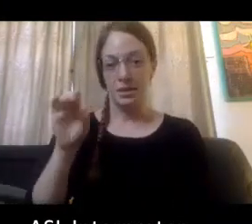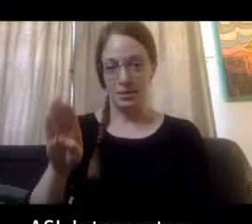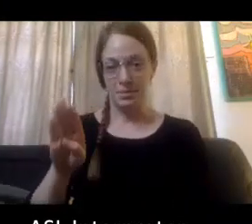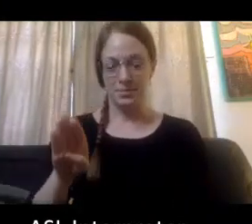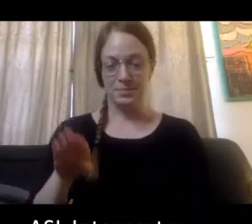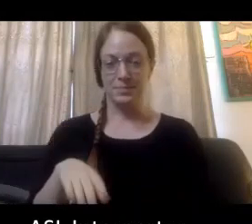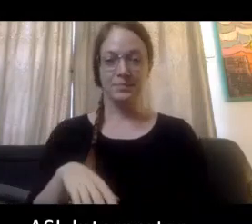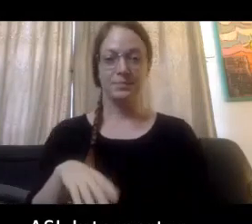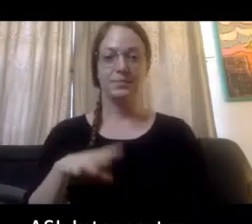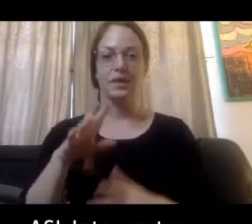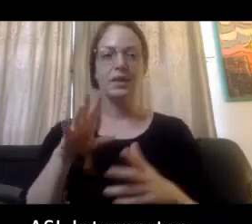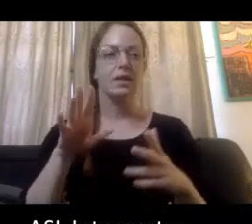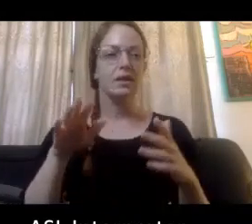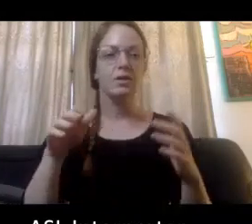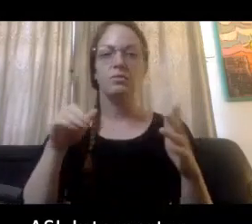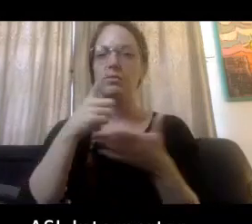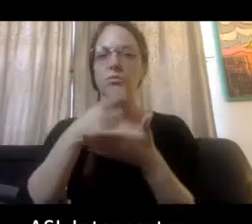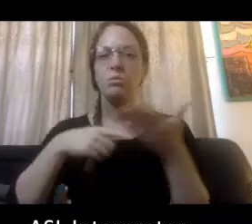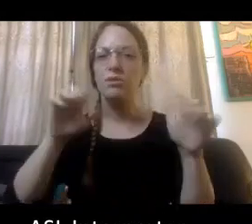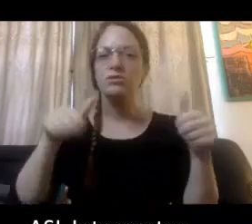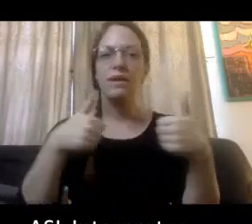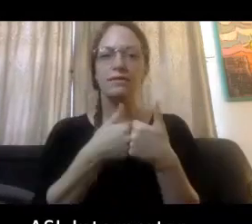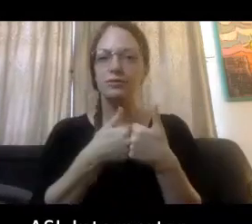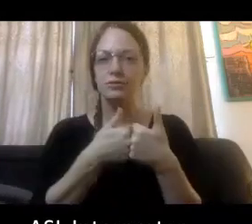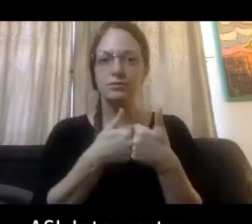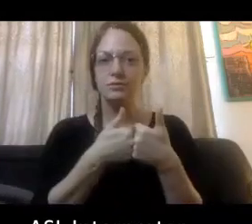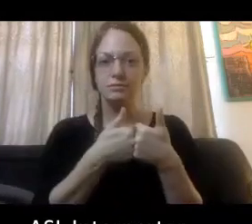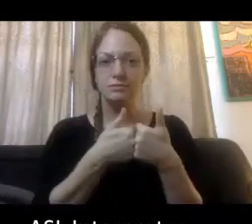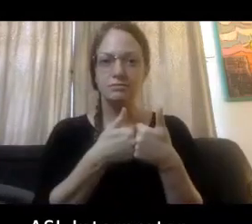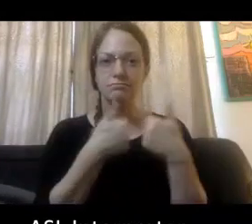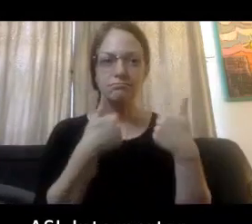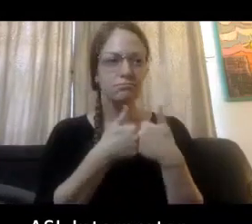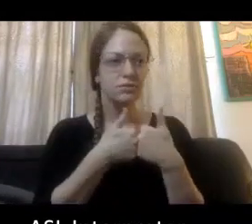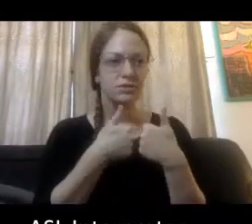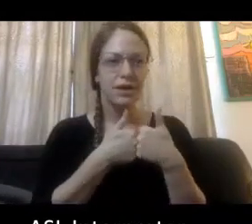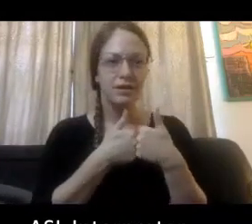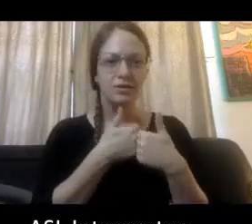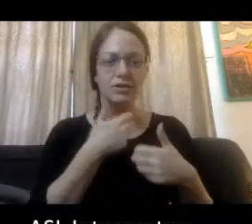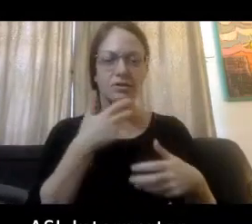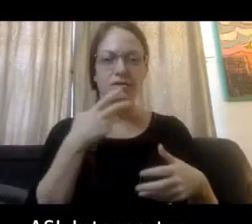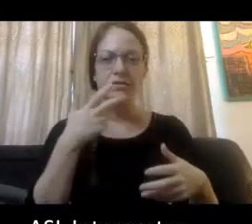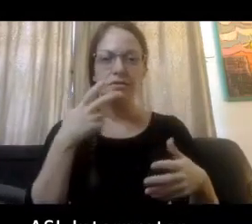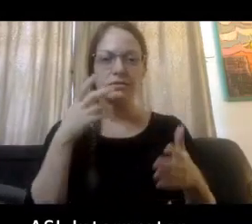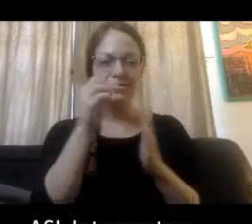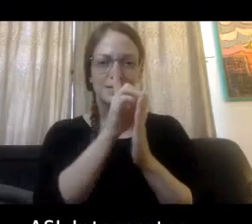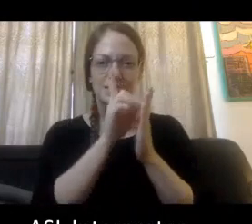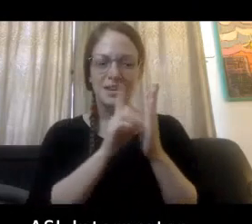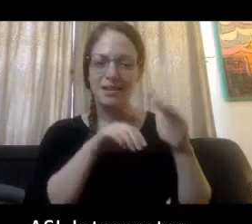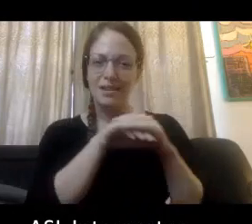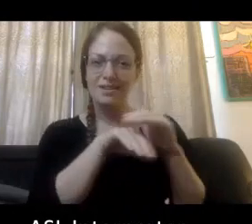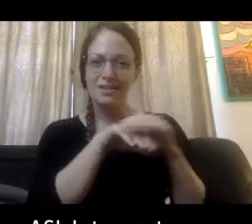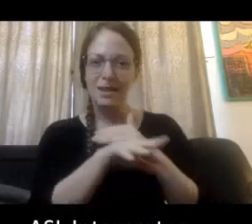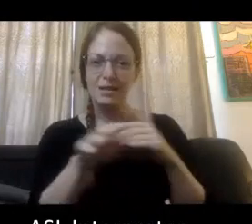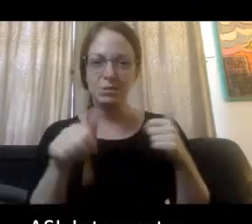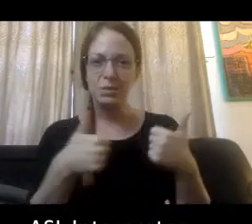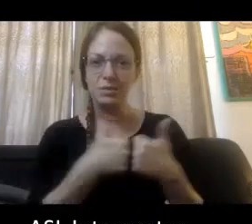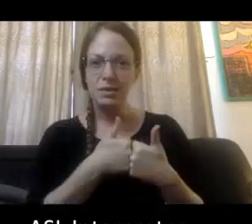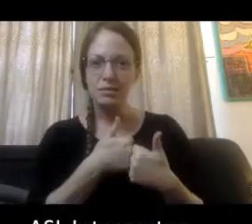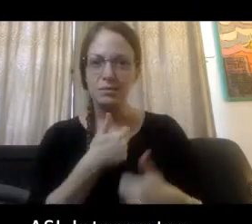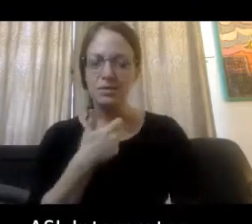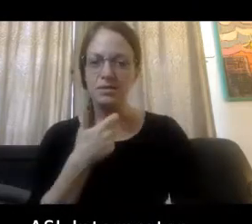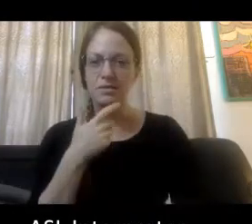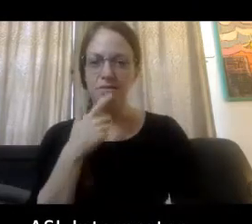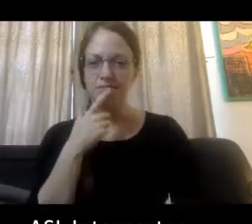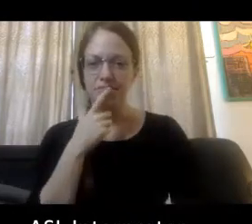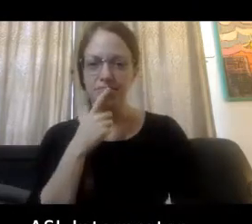going to leave it on you, Barney. What kind of challenges have you really faced when designing accessible games? And